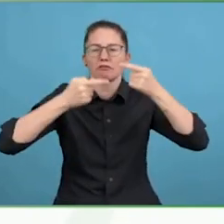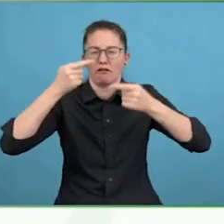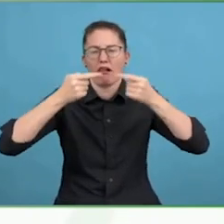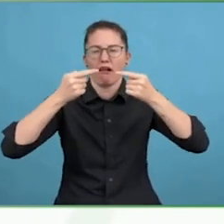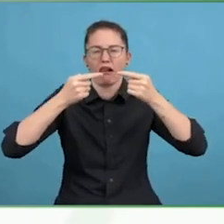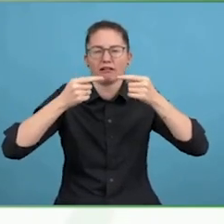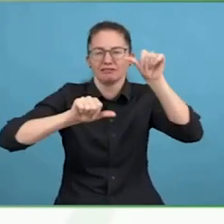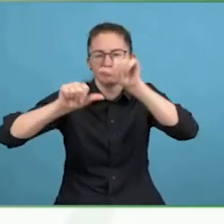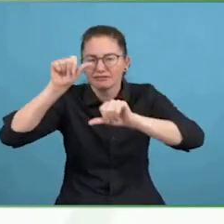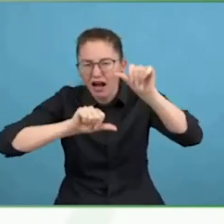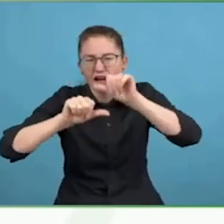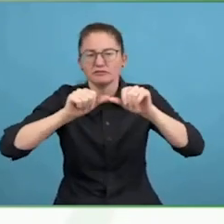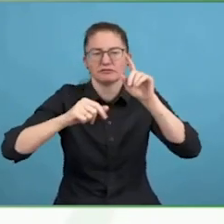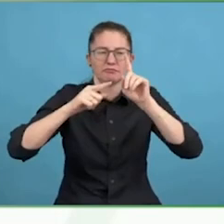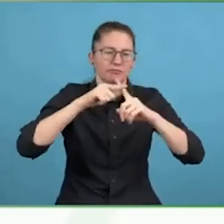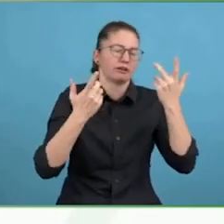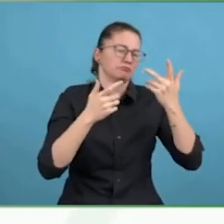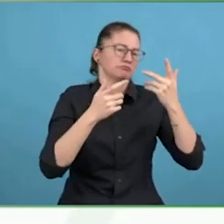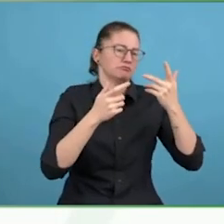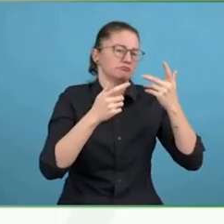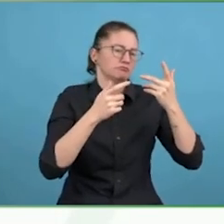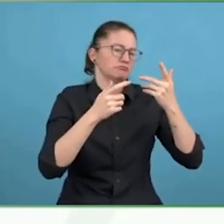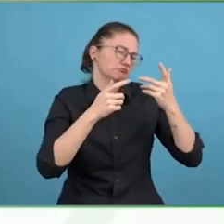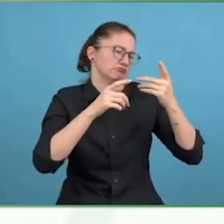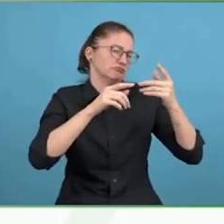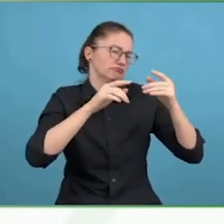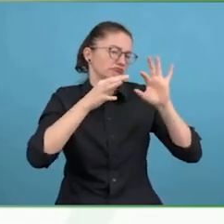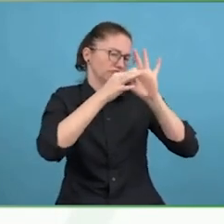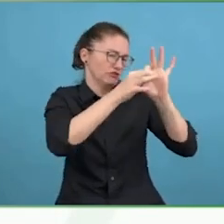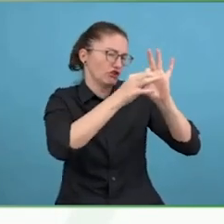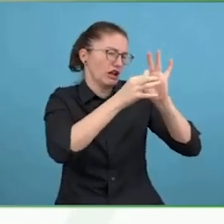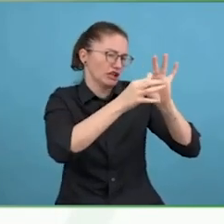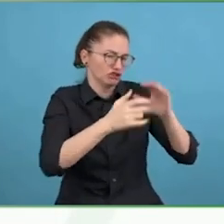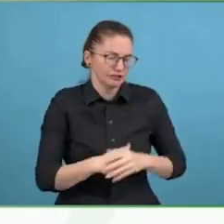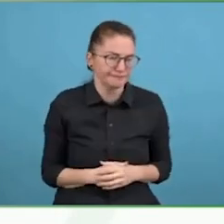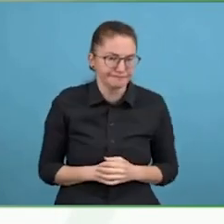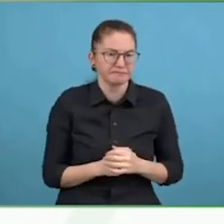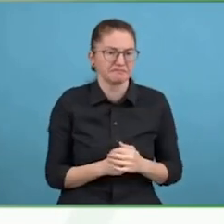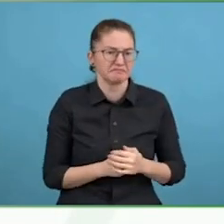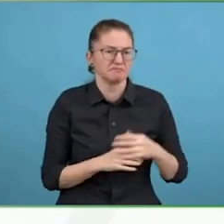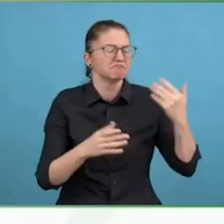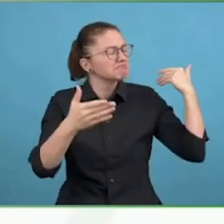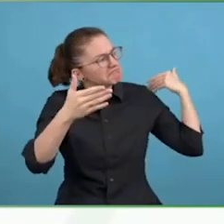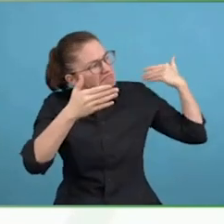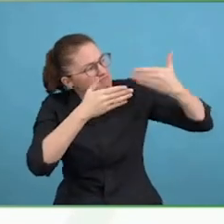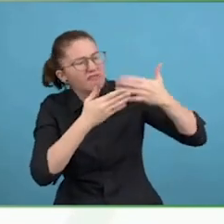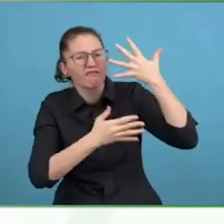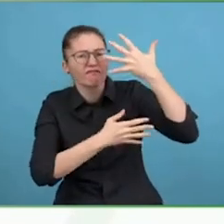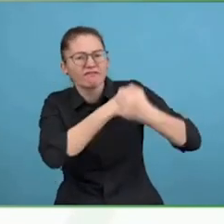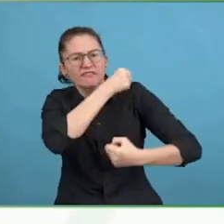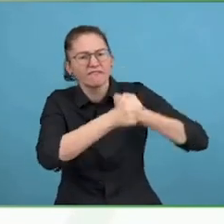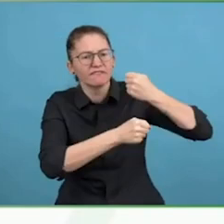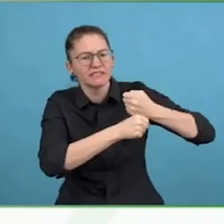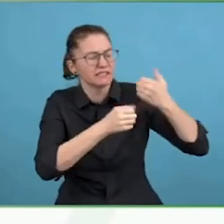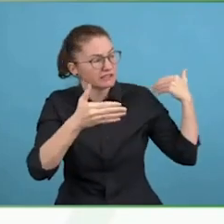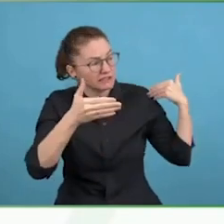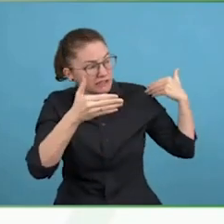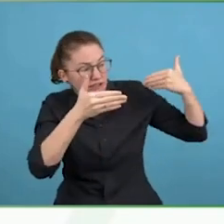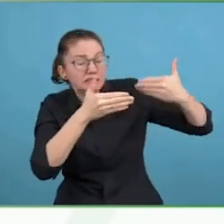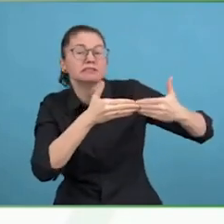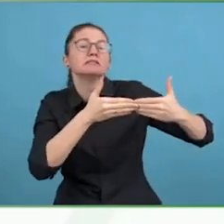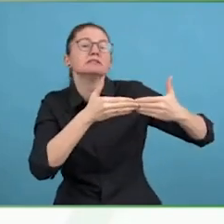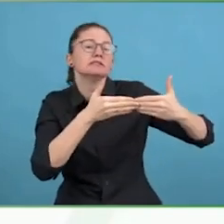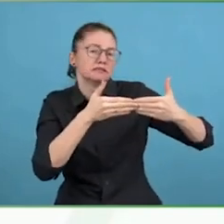the issue of accessibility. Wonderful. Thank you very much. Gentlemen, thank you very much. Mani, please don't think that I cut you